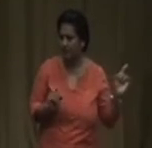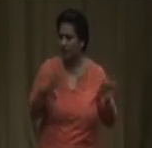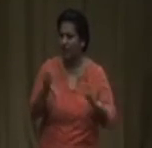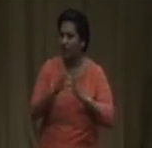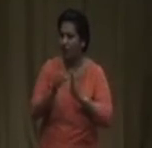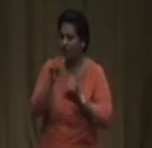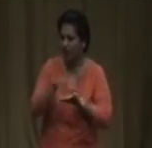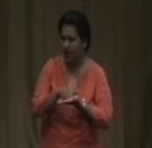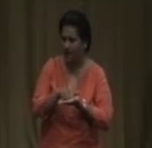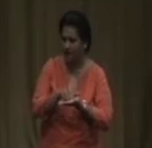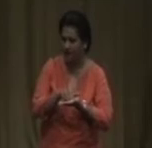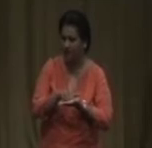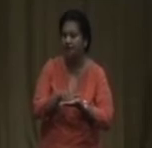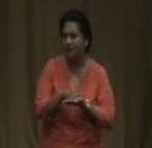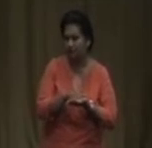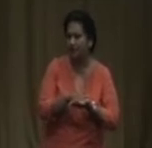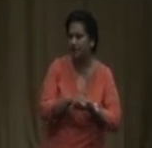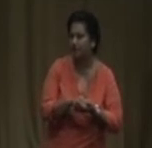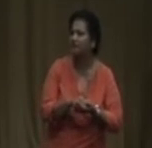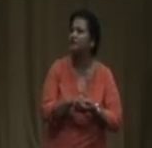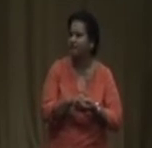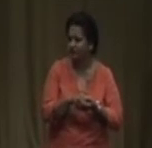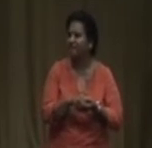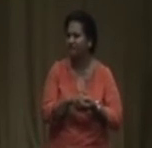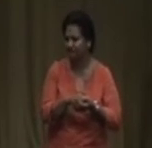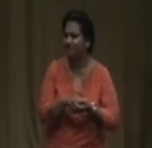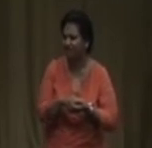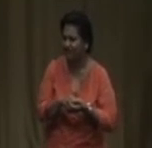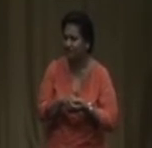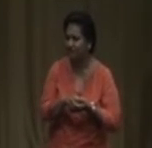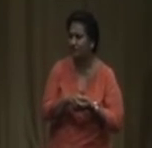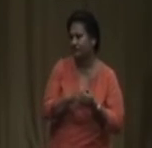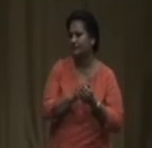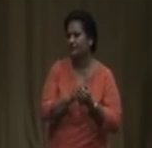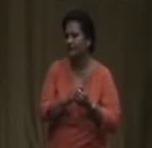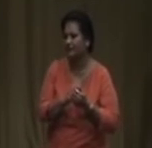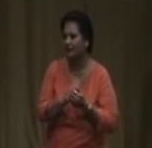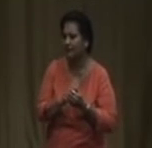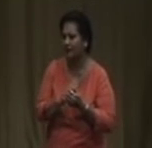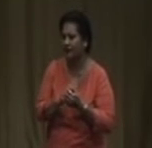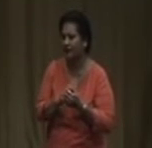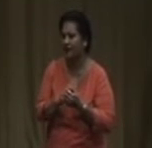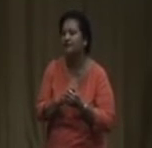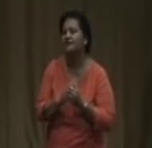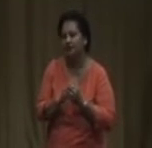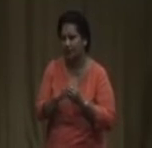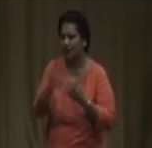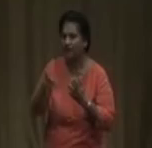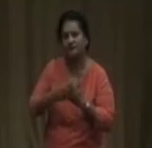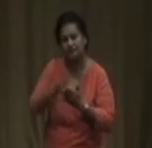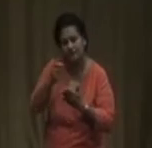design systems for learning on the internet as opposed to learning on a single application,